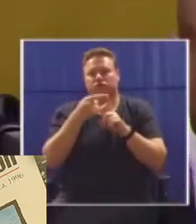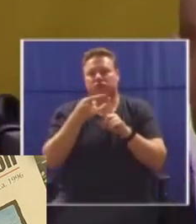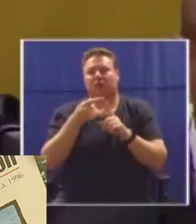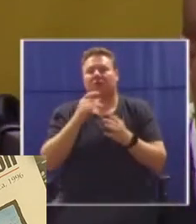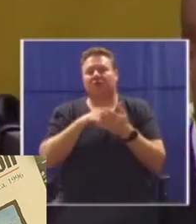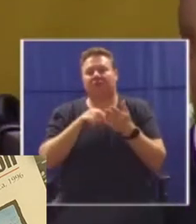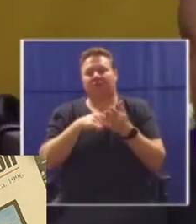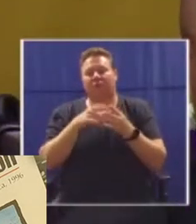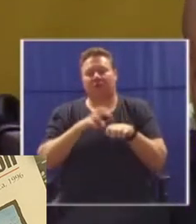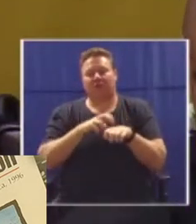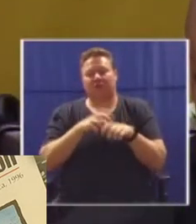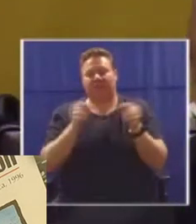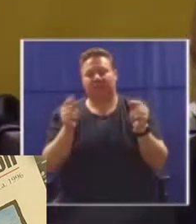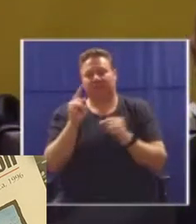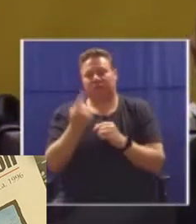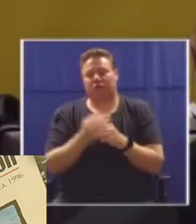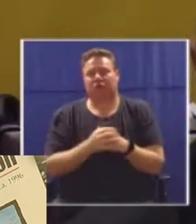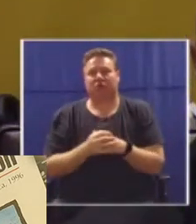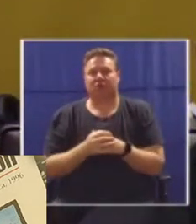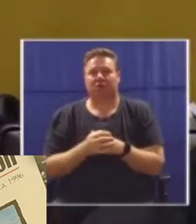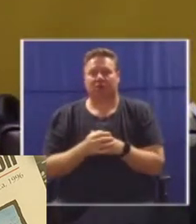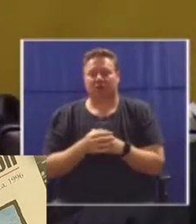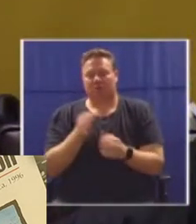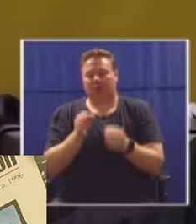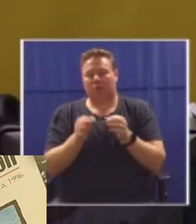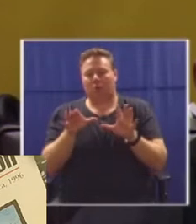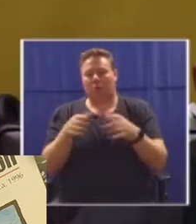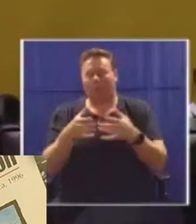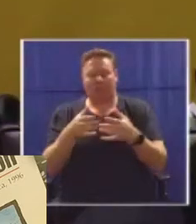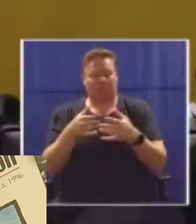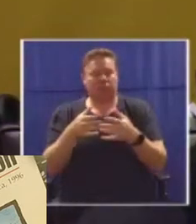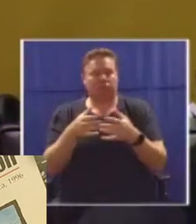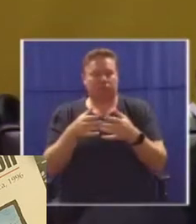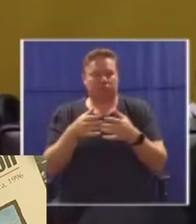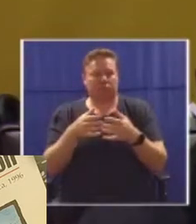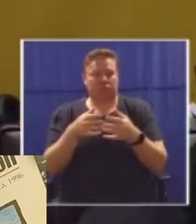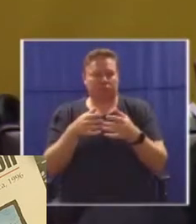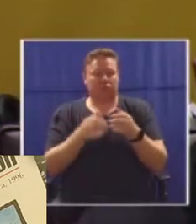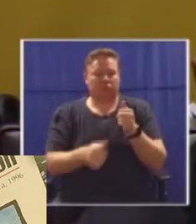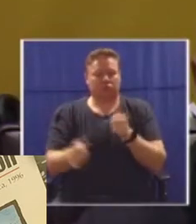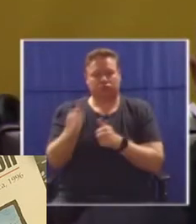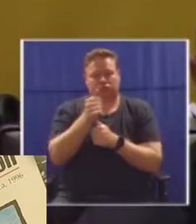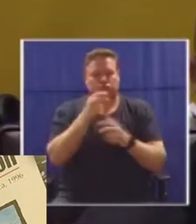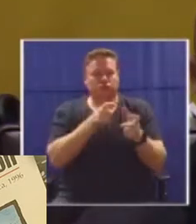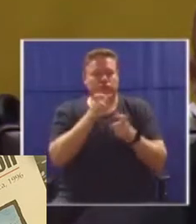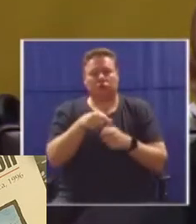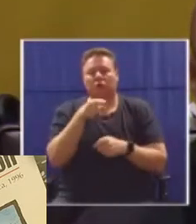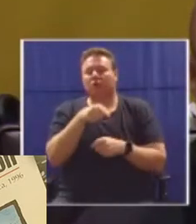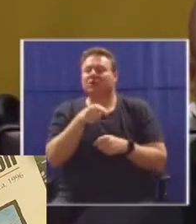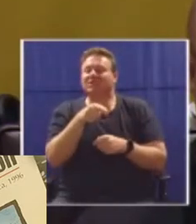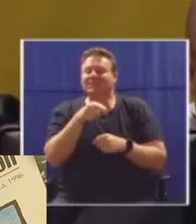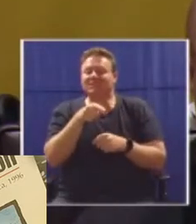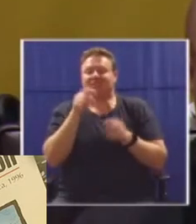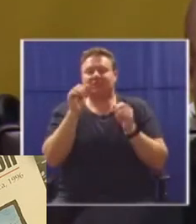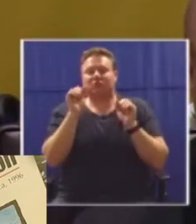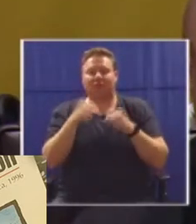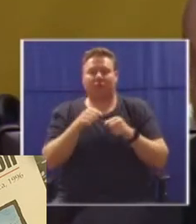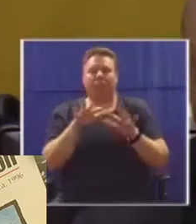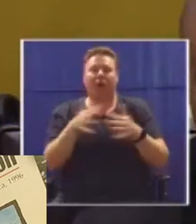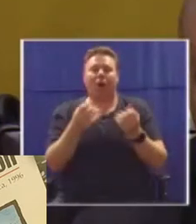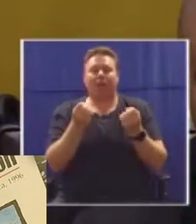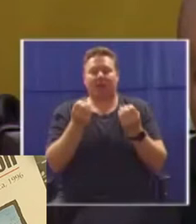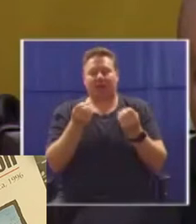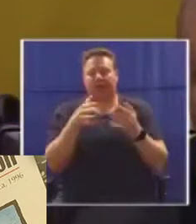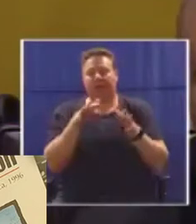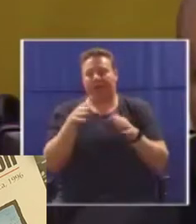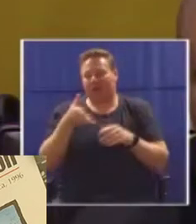voting is concluded. Whoops, can you confirm the number of your members present in the chamber and on the virtual platform? And